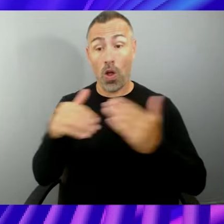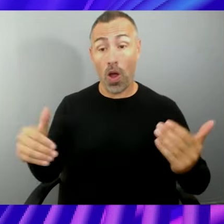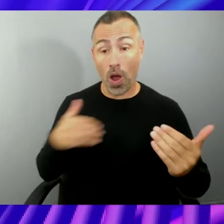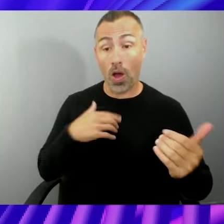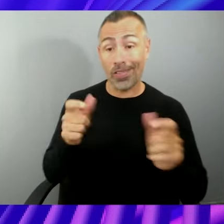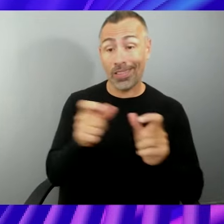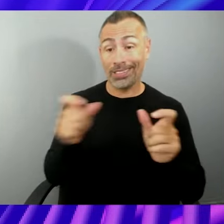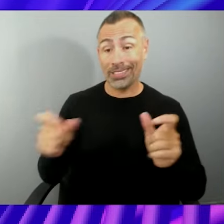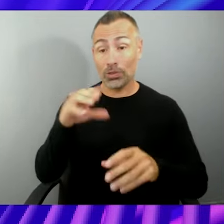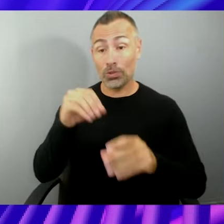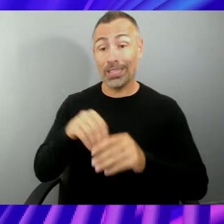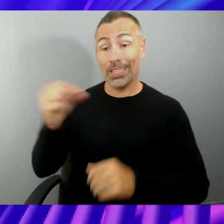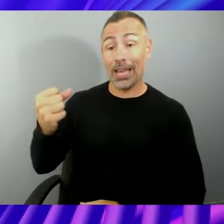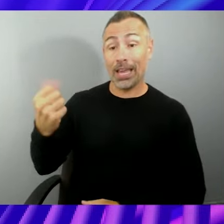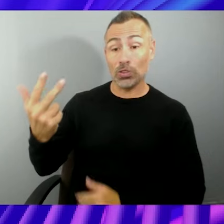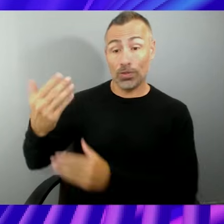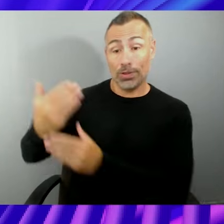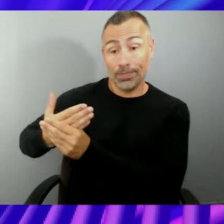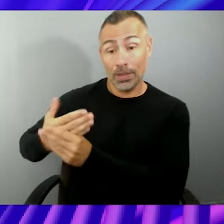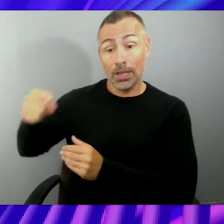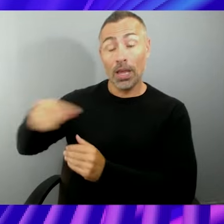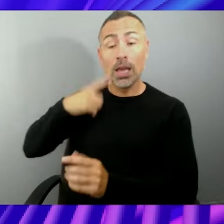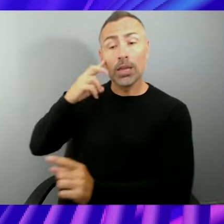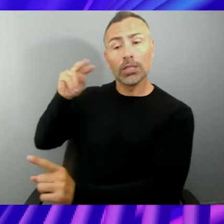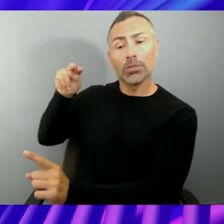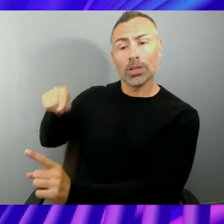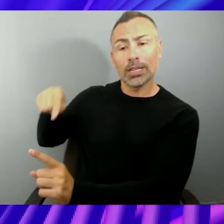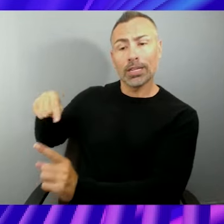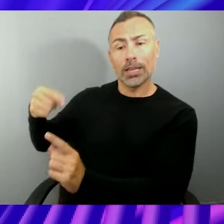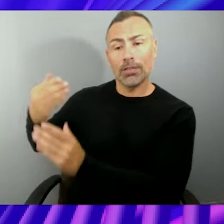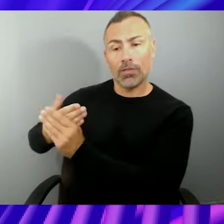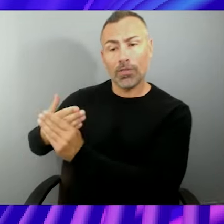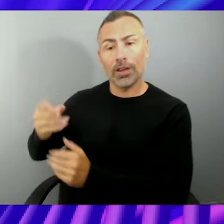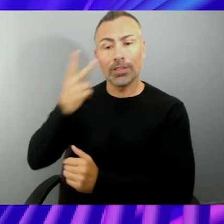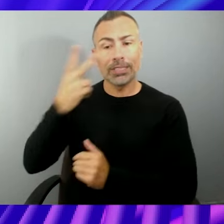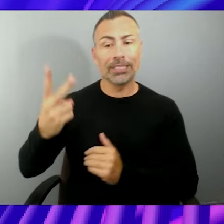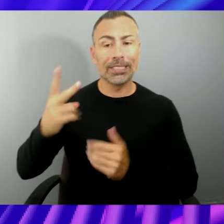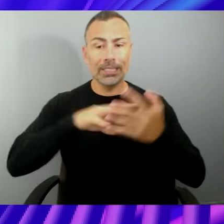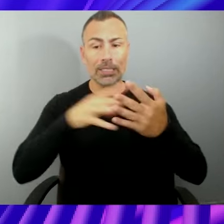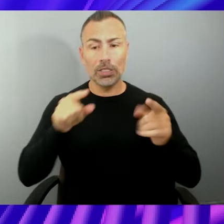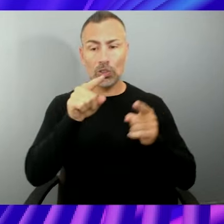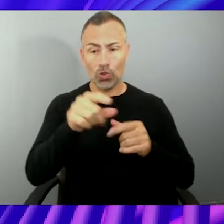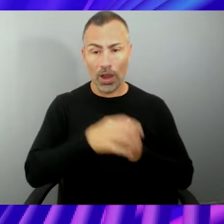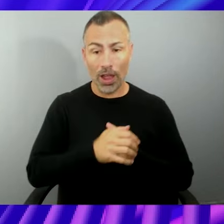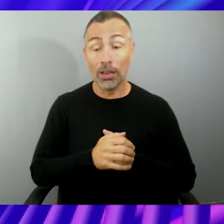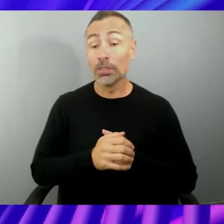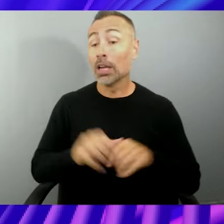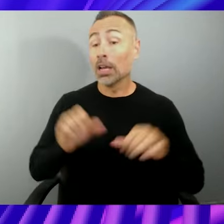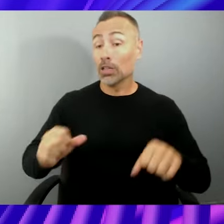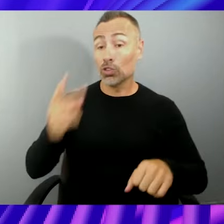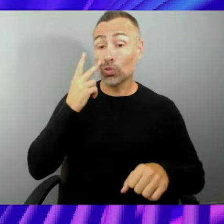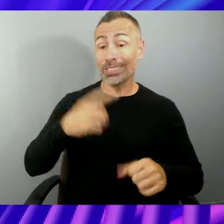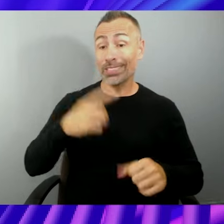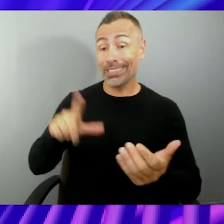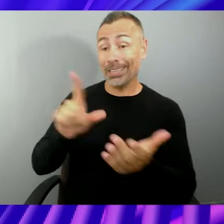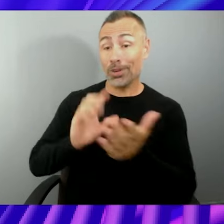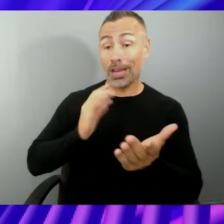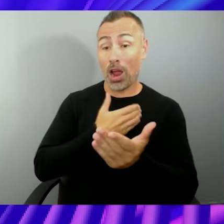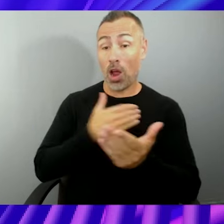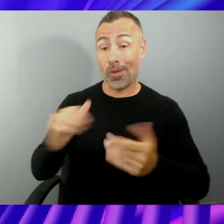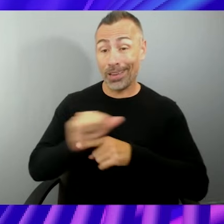to that S3 bucket and emitting these wonderful graphs. So if you see here, I'm actually printing out how my training accuracy is